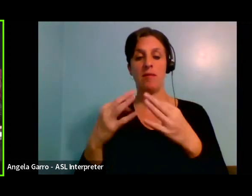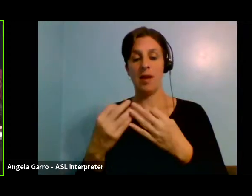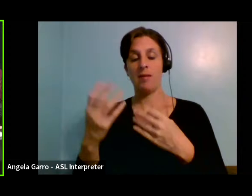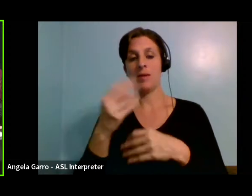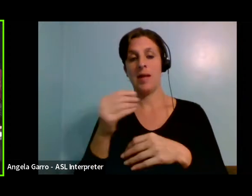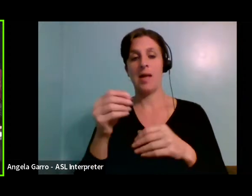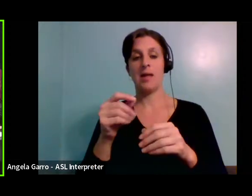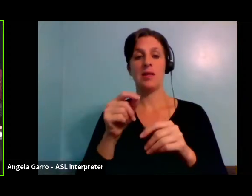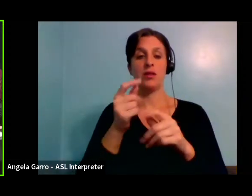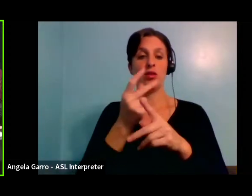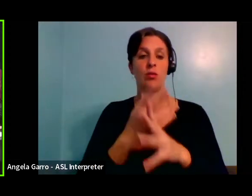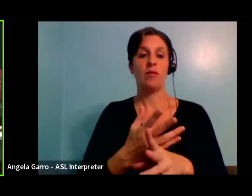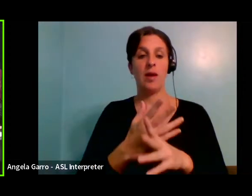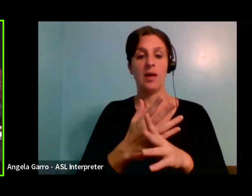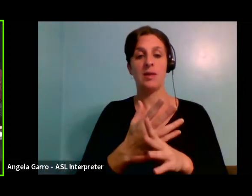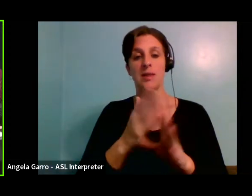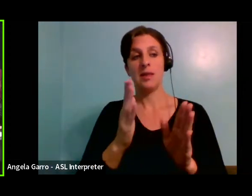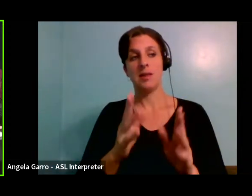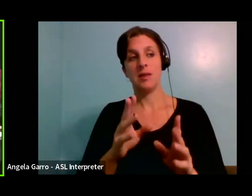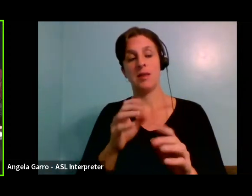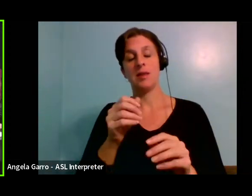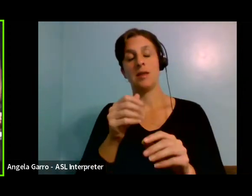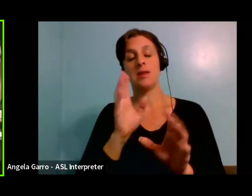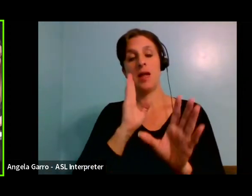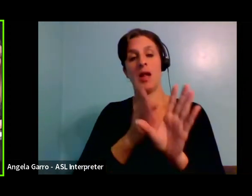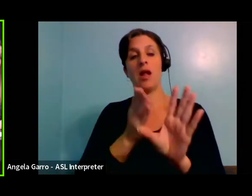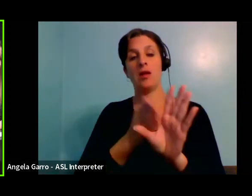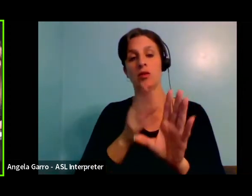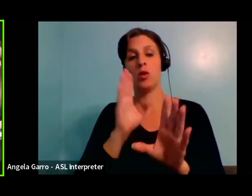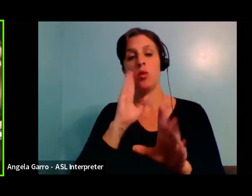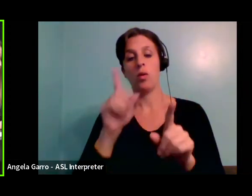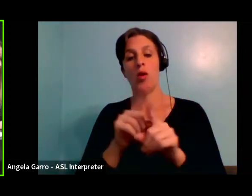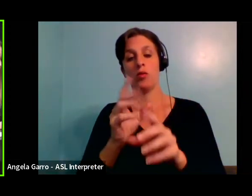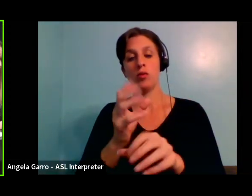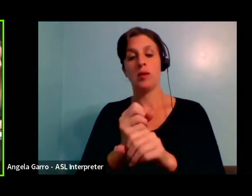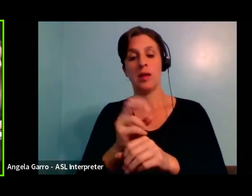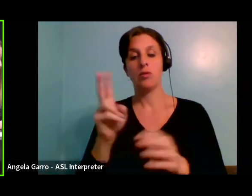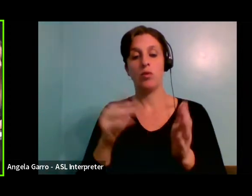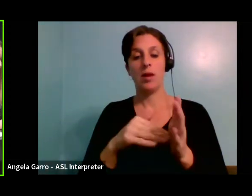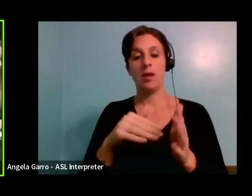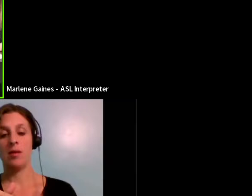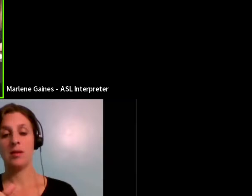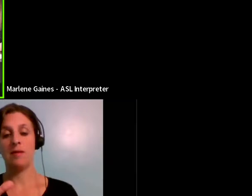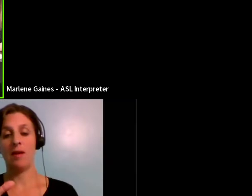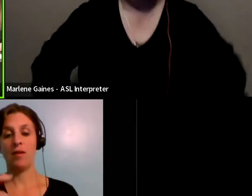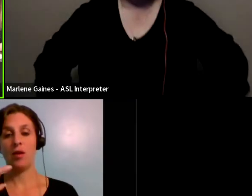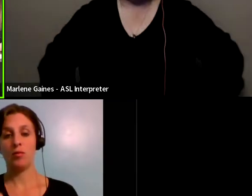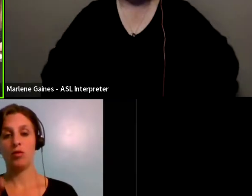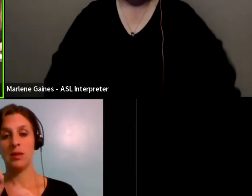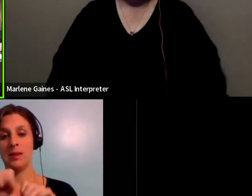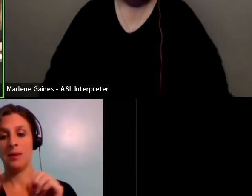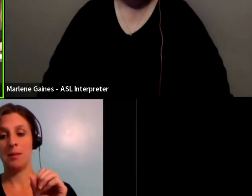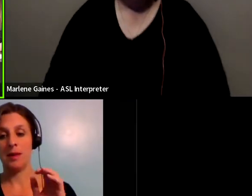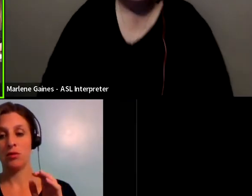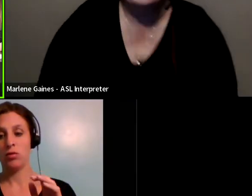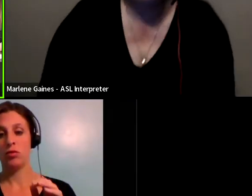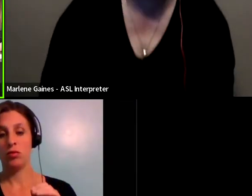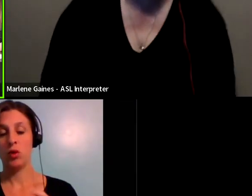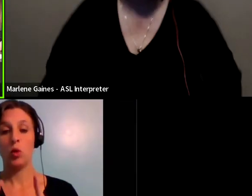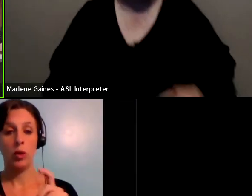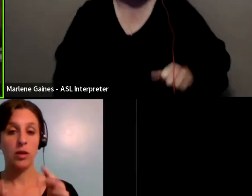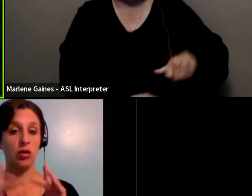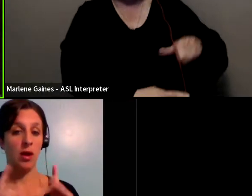supervising psychologist will also receive a stipend of $2,500 per semester. Thank you. Questions or comments from the